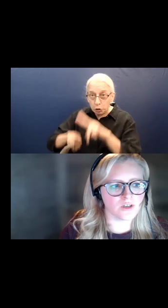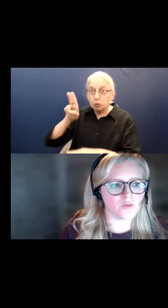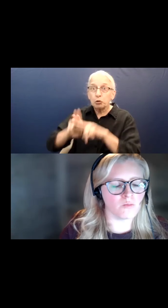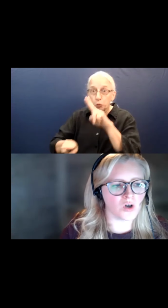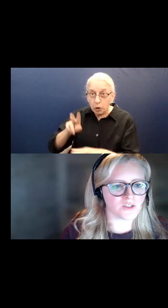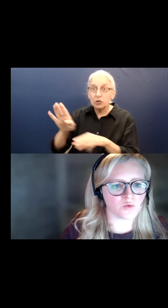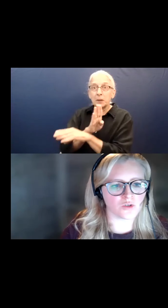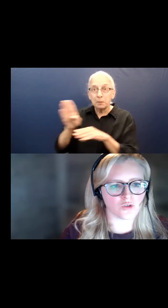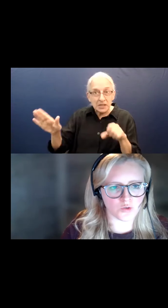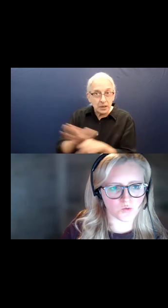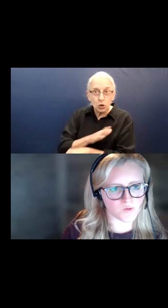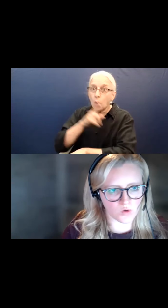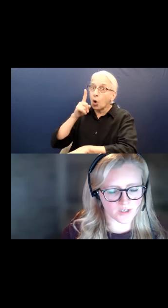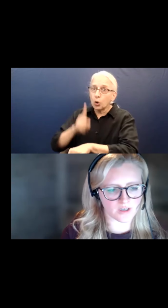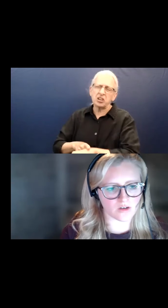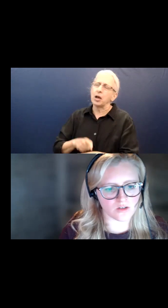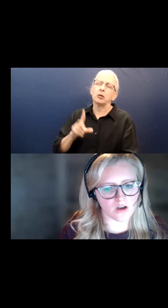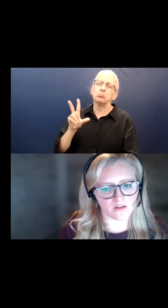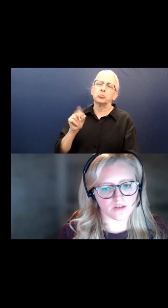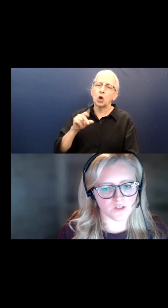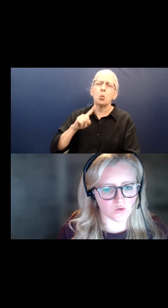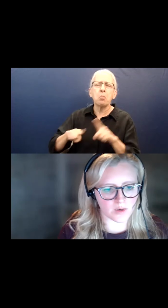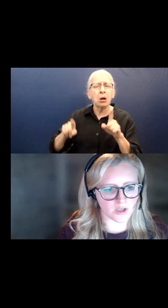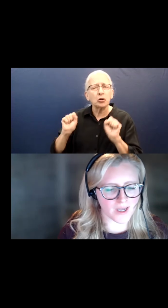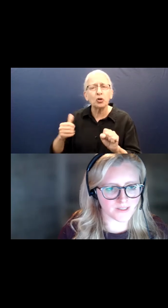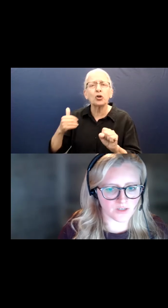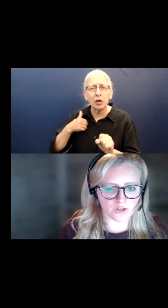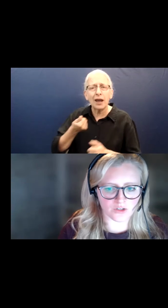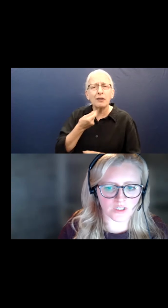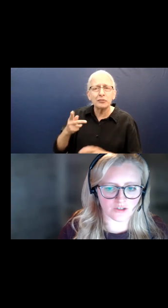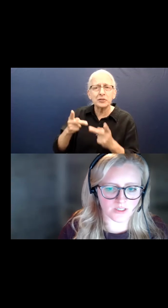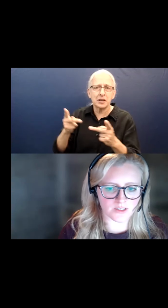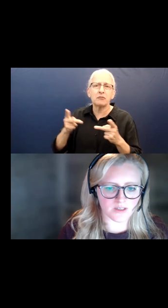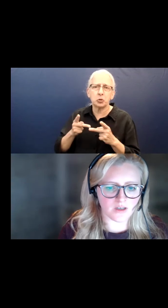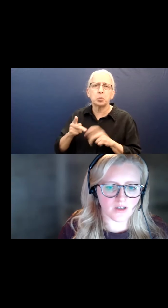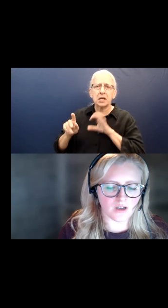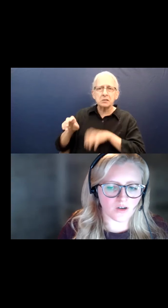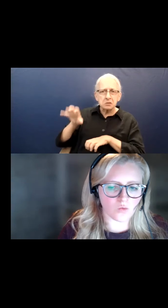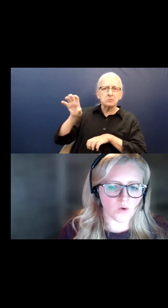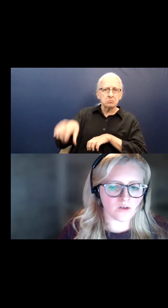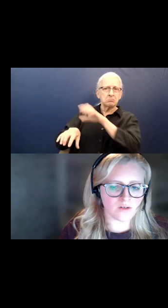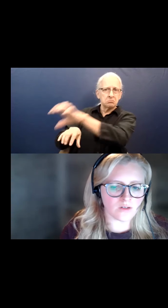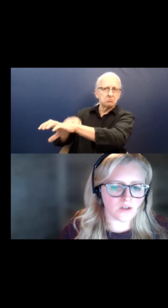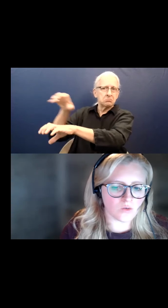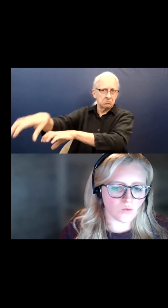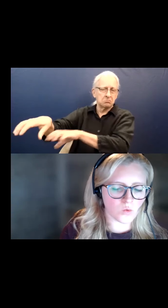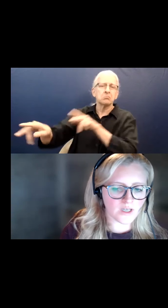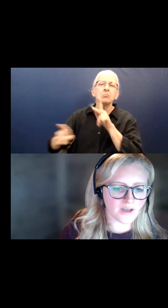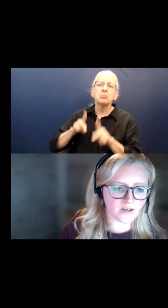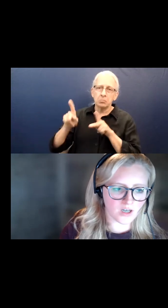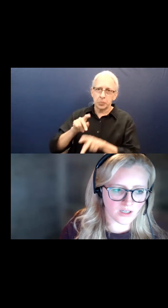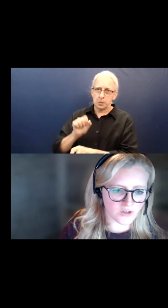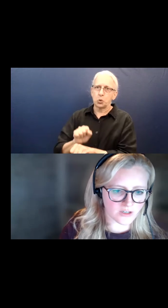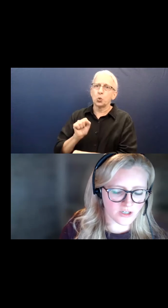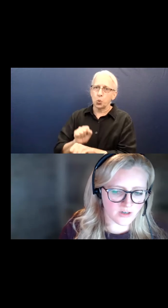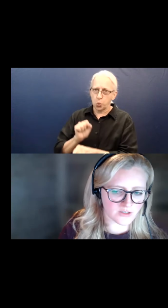be multiple crews working along the sewer pipe at different locations. When we